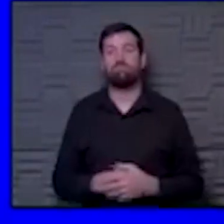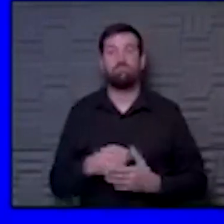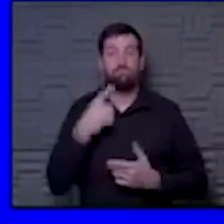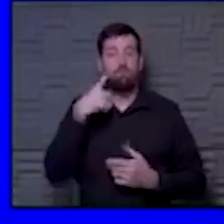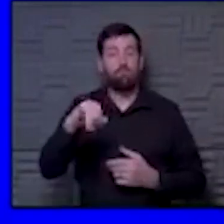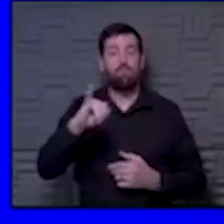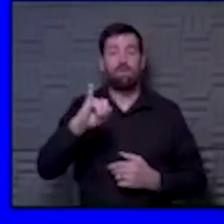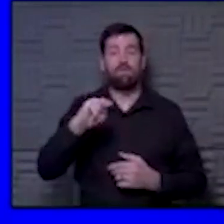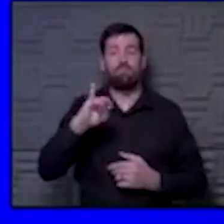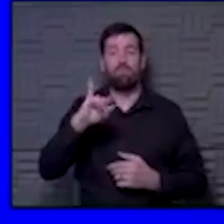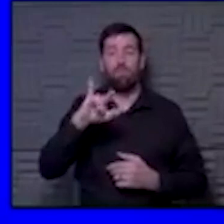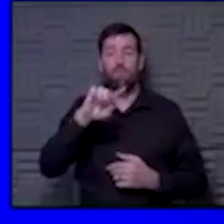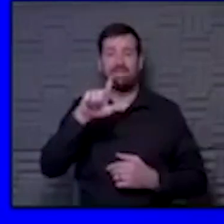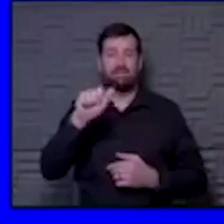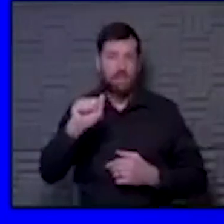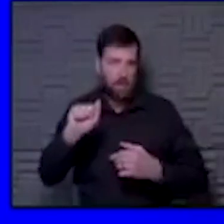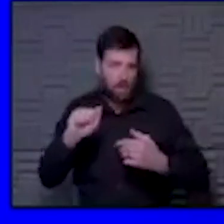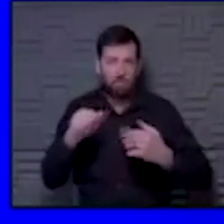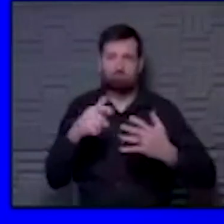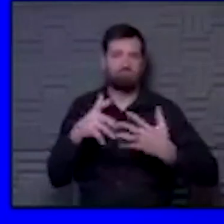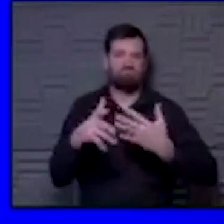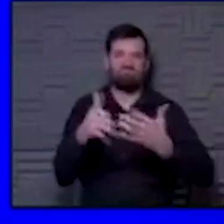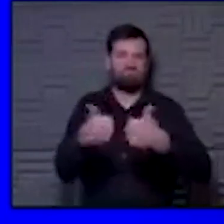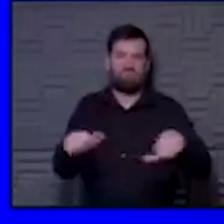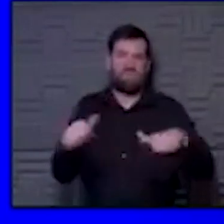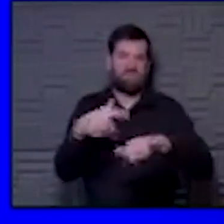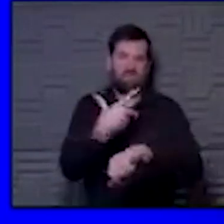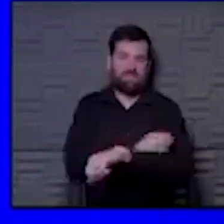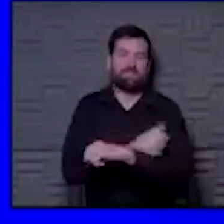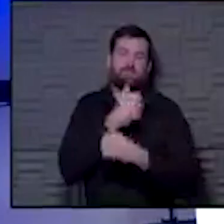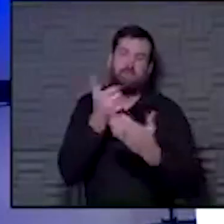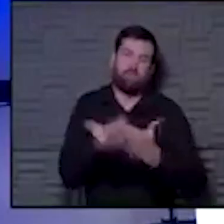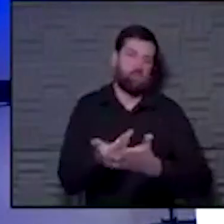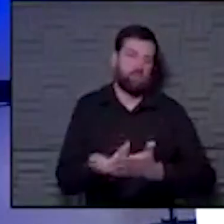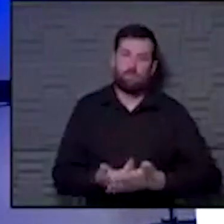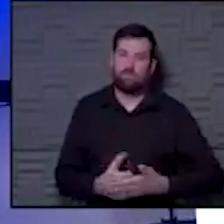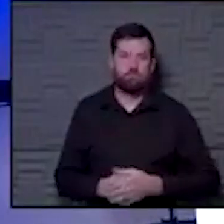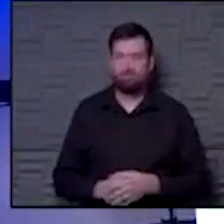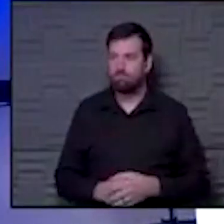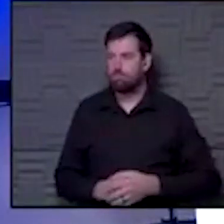influenza vaccine, for whatever vaccines we're giving. So that is nothing new for tracking.